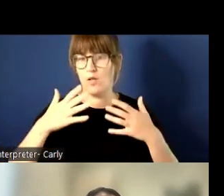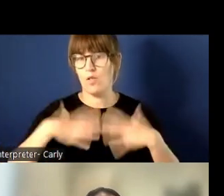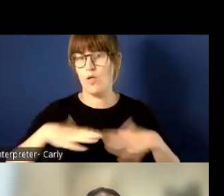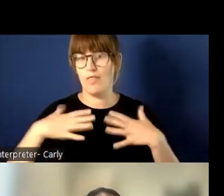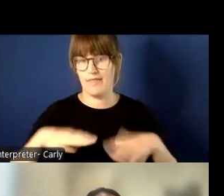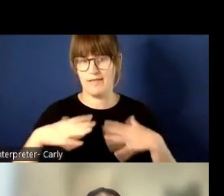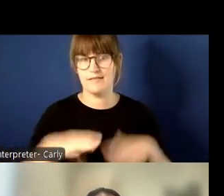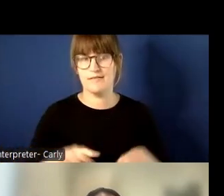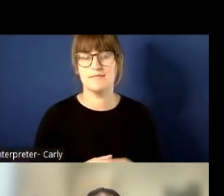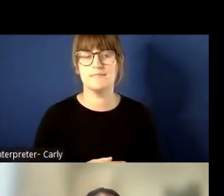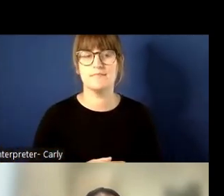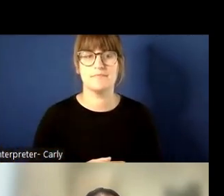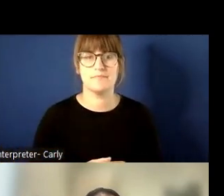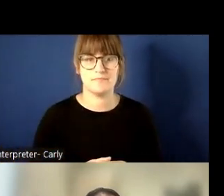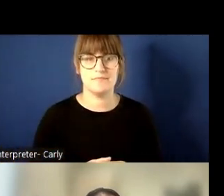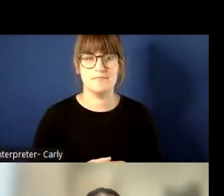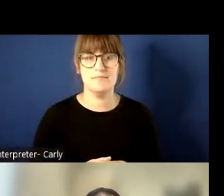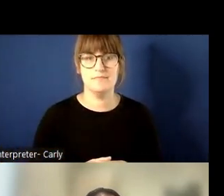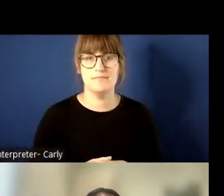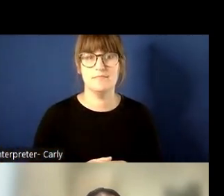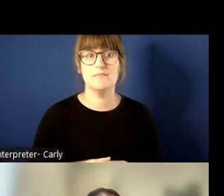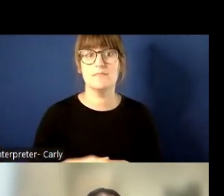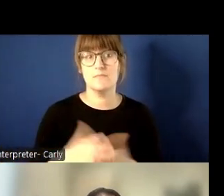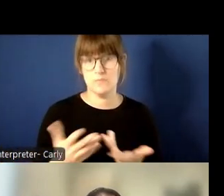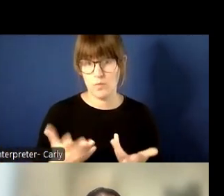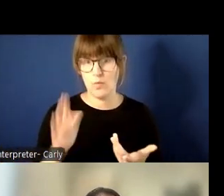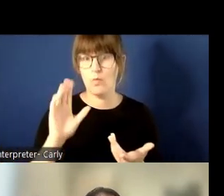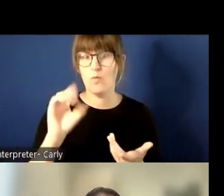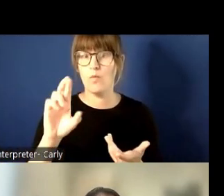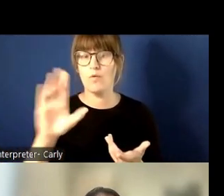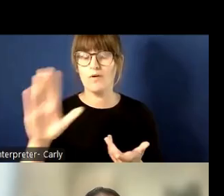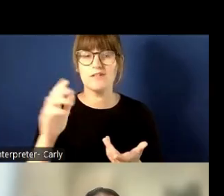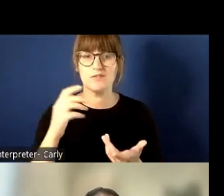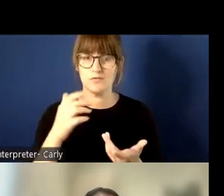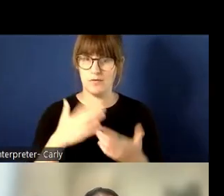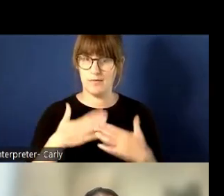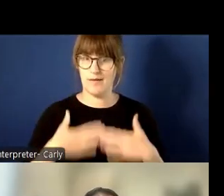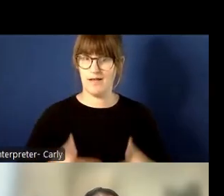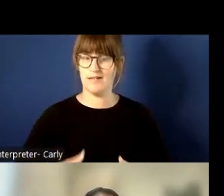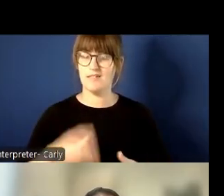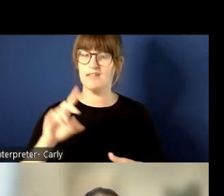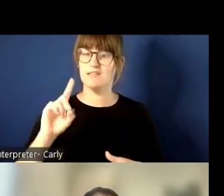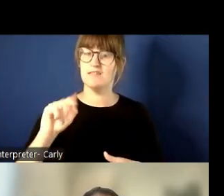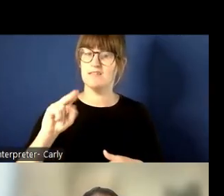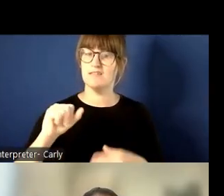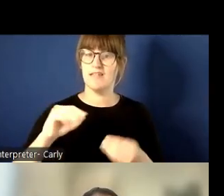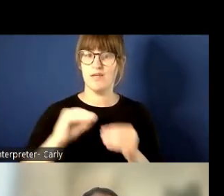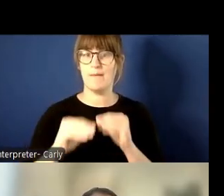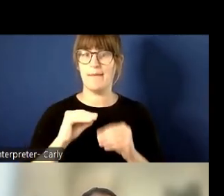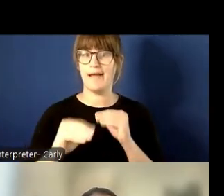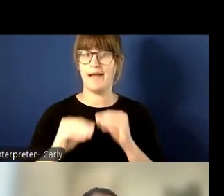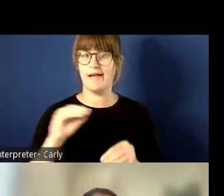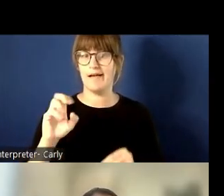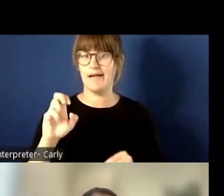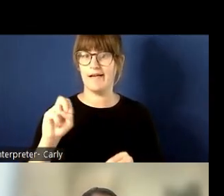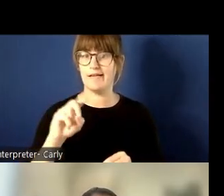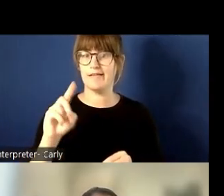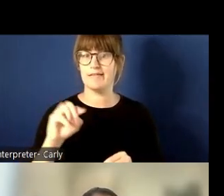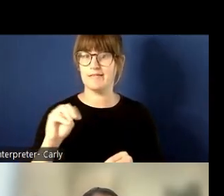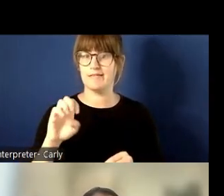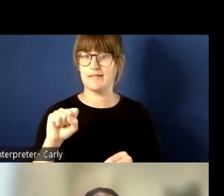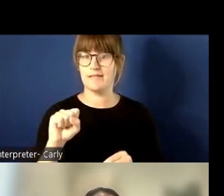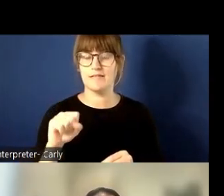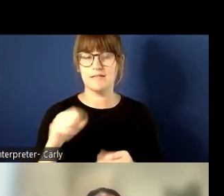Secondary photoprotection is mechanisms that your body has, like DNA repair enzymes and antioxidants to fight reactive